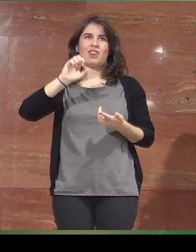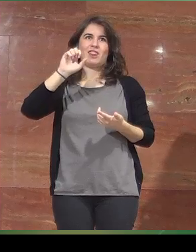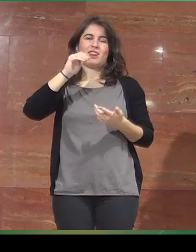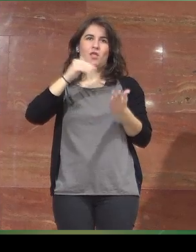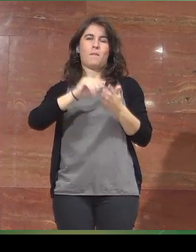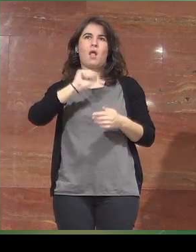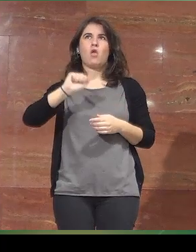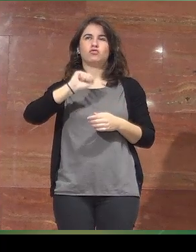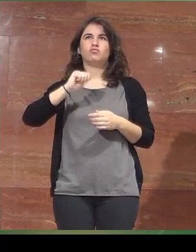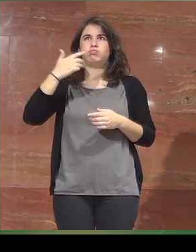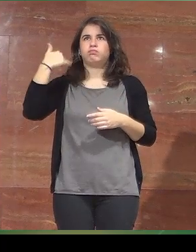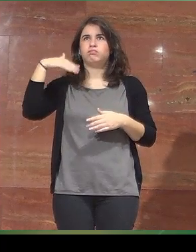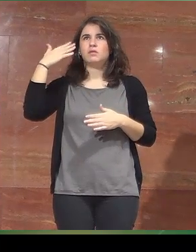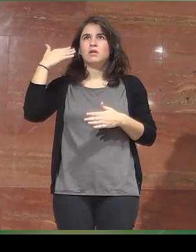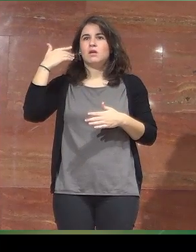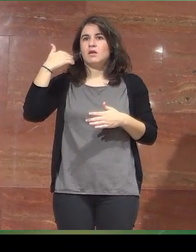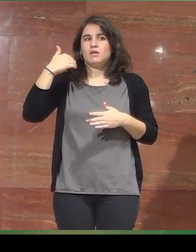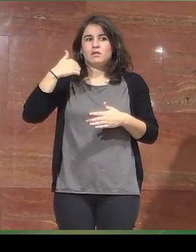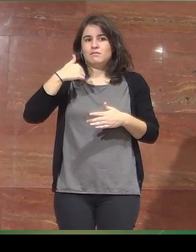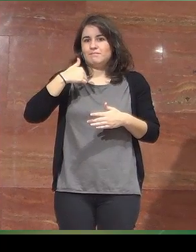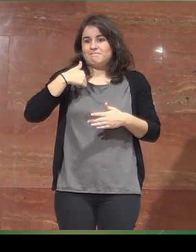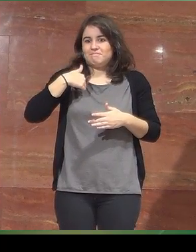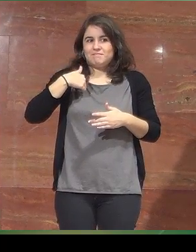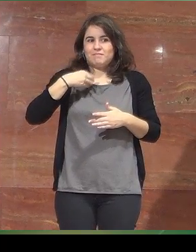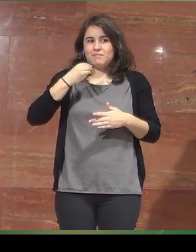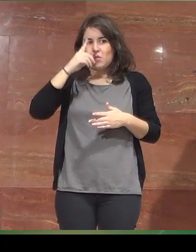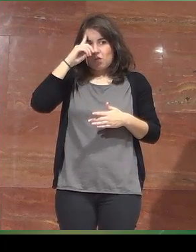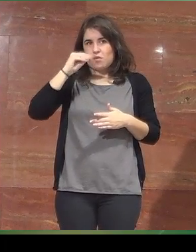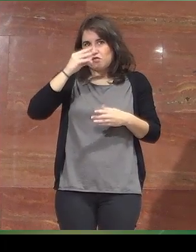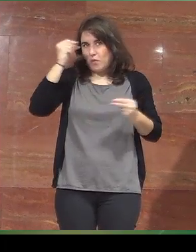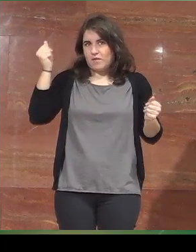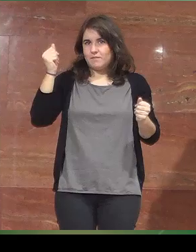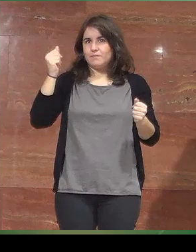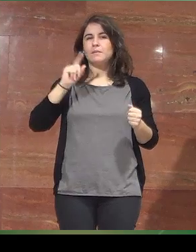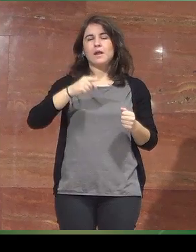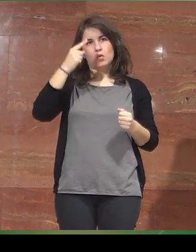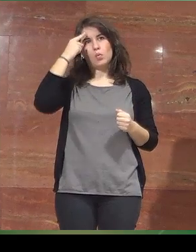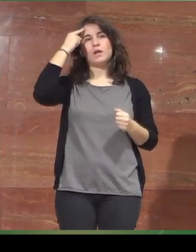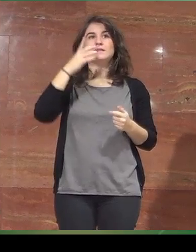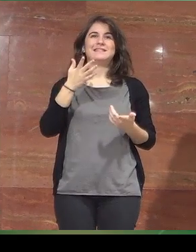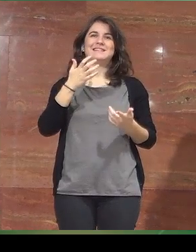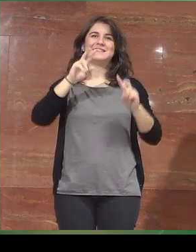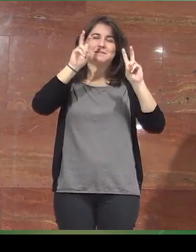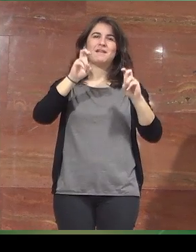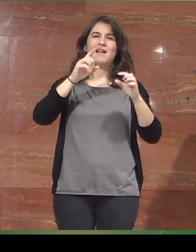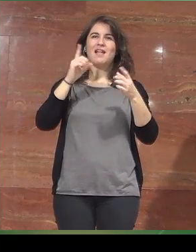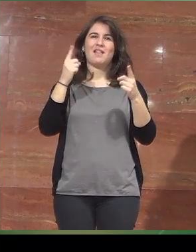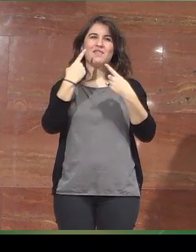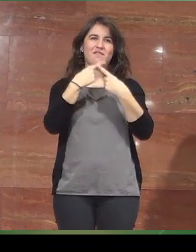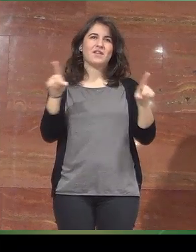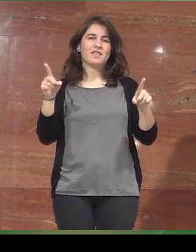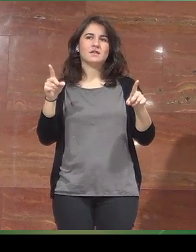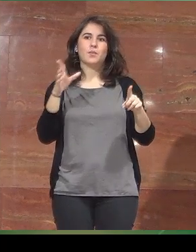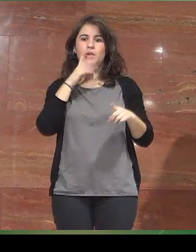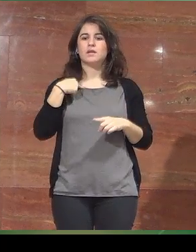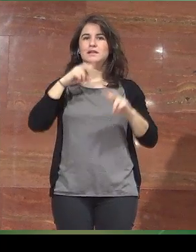when we start again to speak about universality and about police and about all this, I